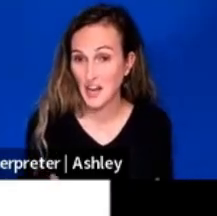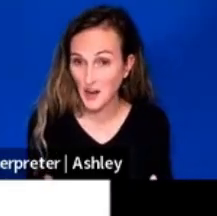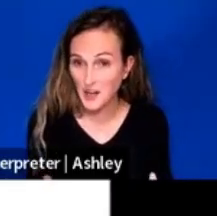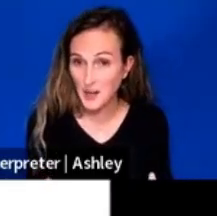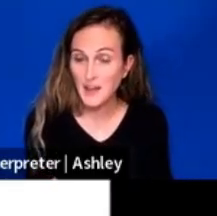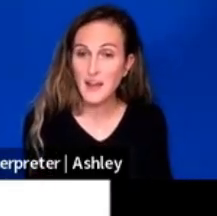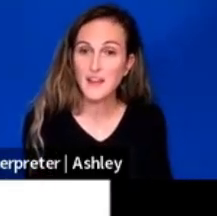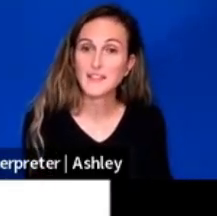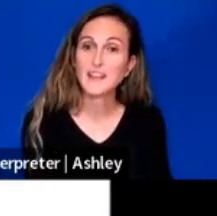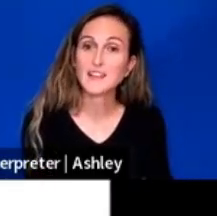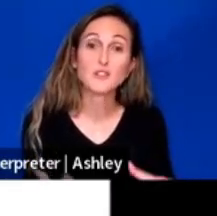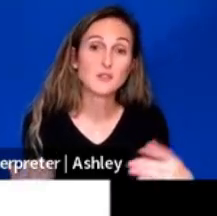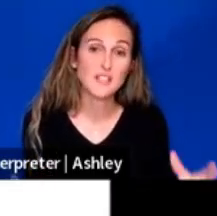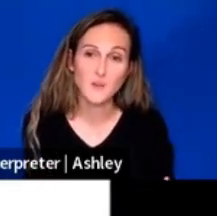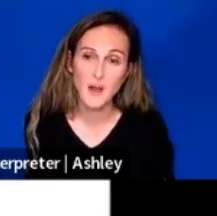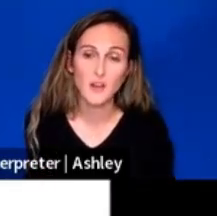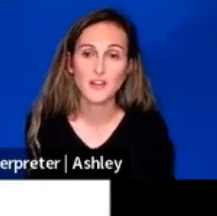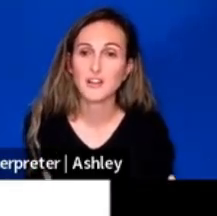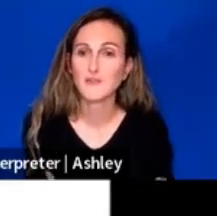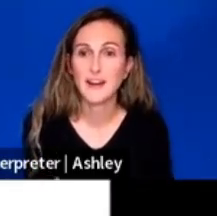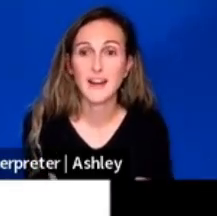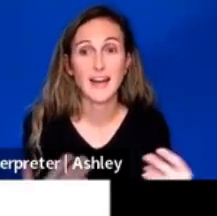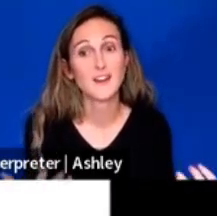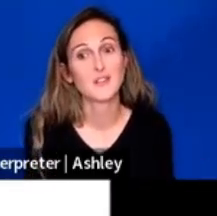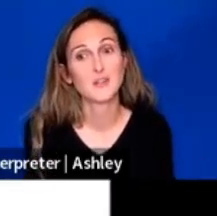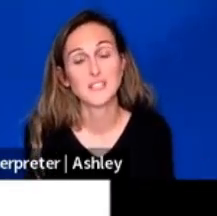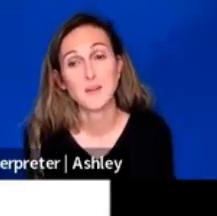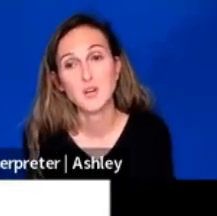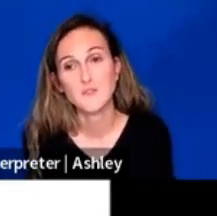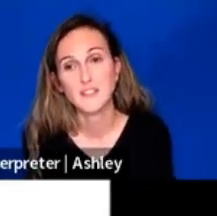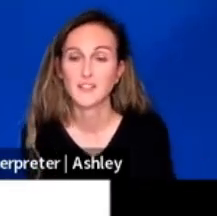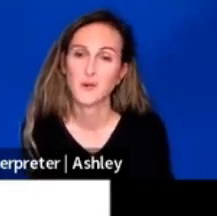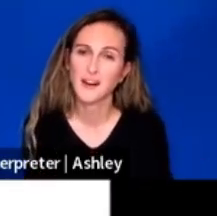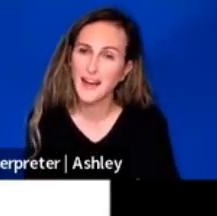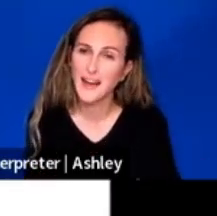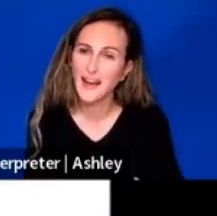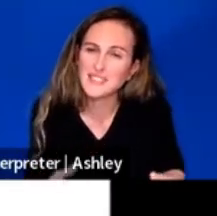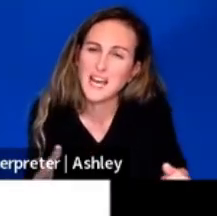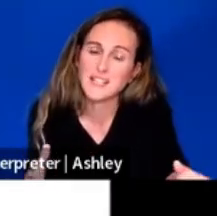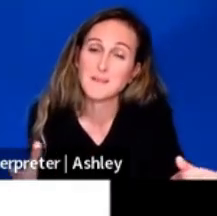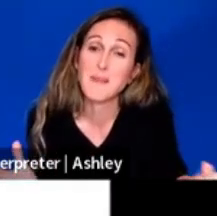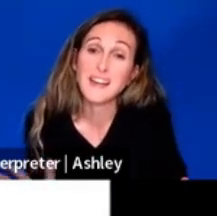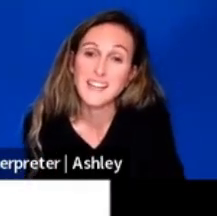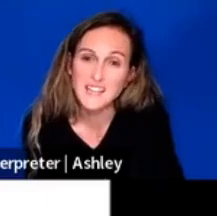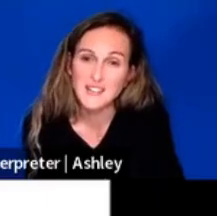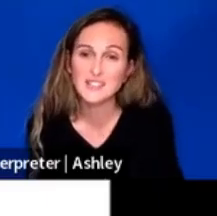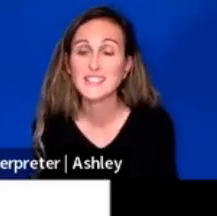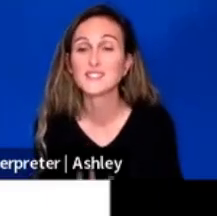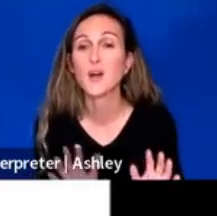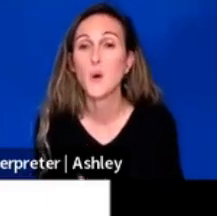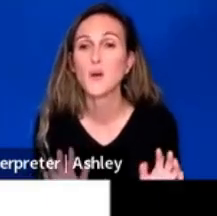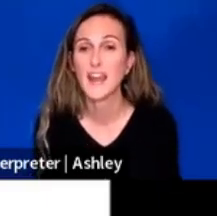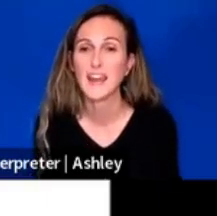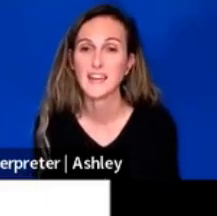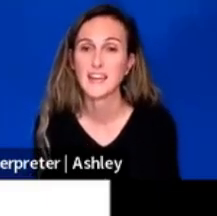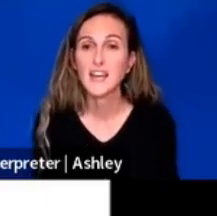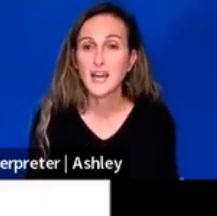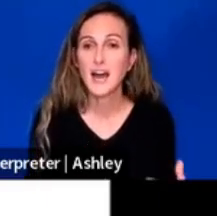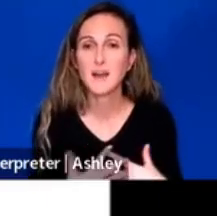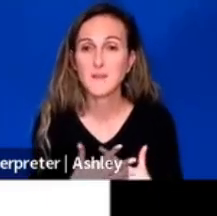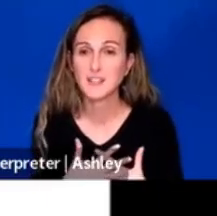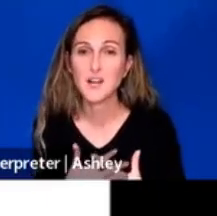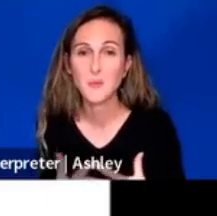they're scared. They don't know sign well, or they're afraid, I don't know sign perfectly, or I haven't signed in many years. It's